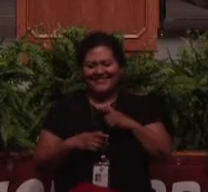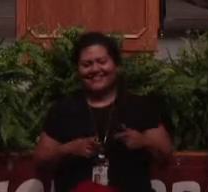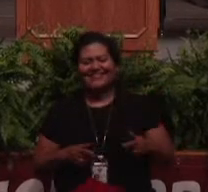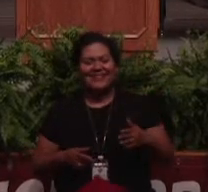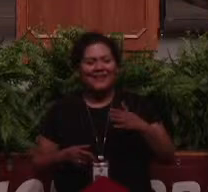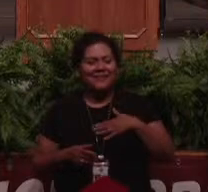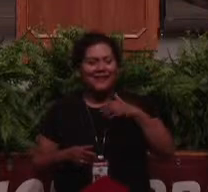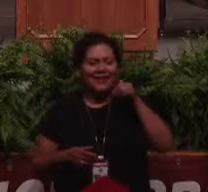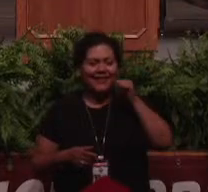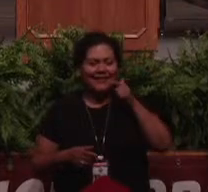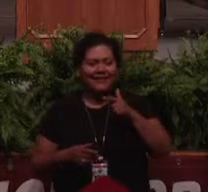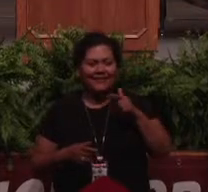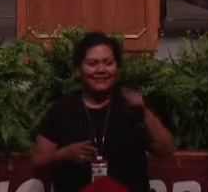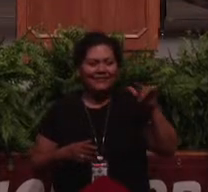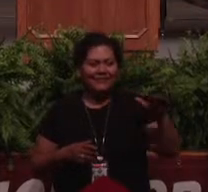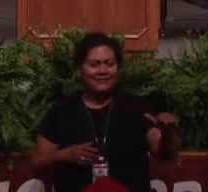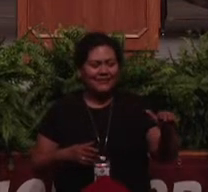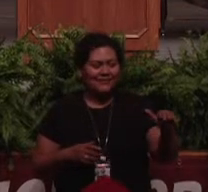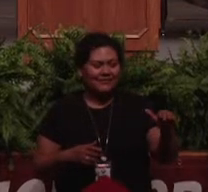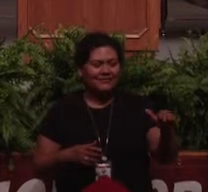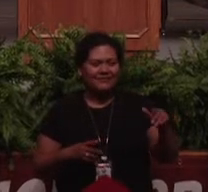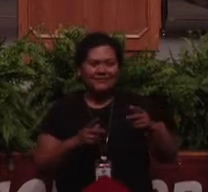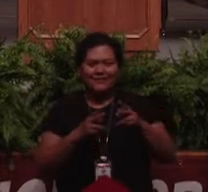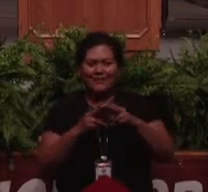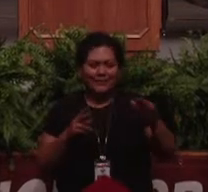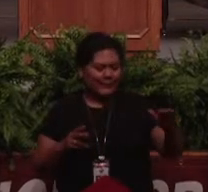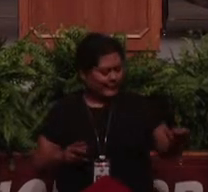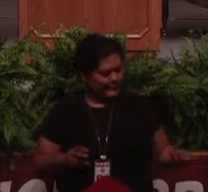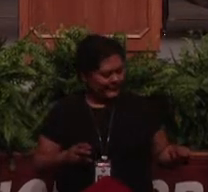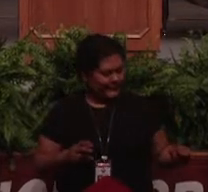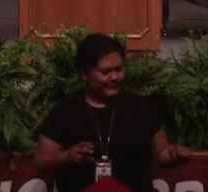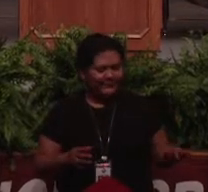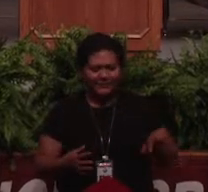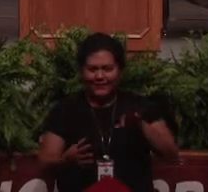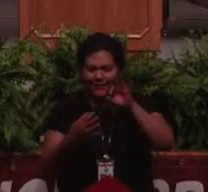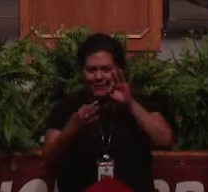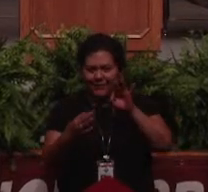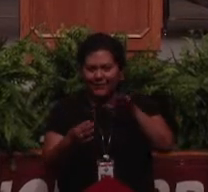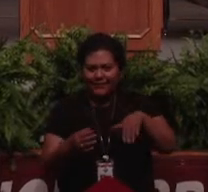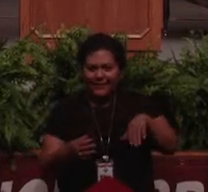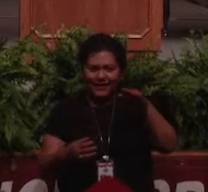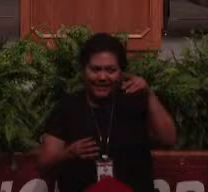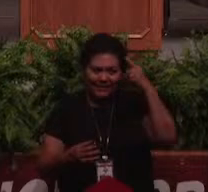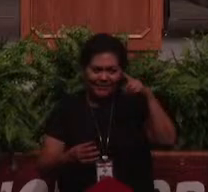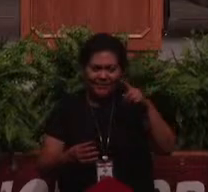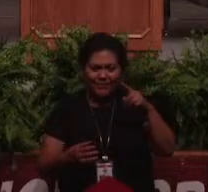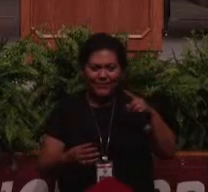My little sister, Midgebear, is very short, so she's the perfect height to give hugs.